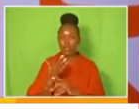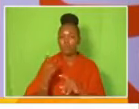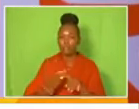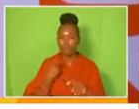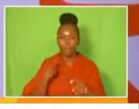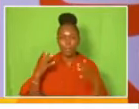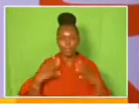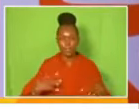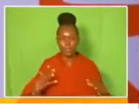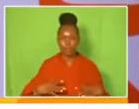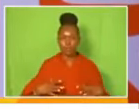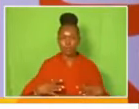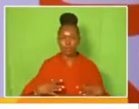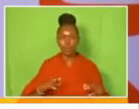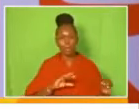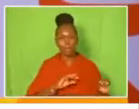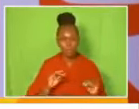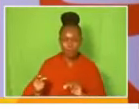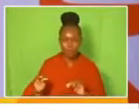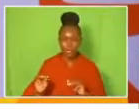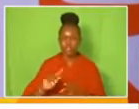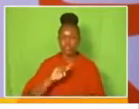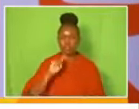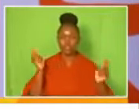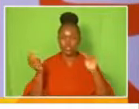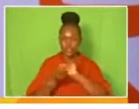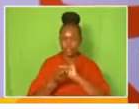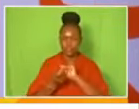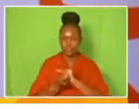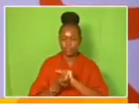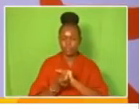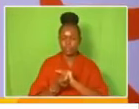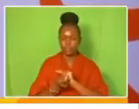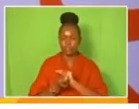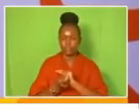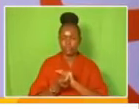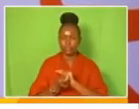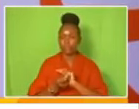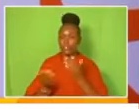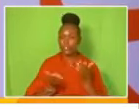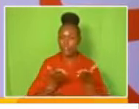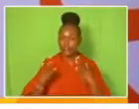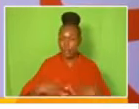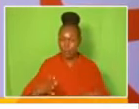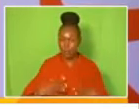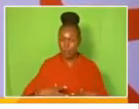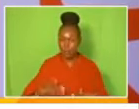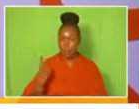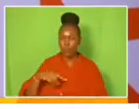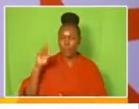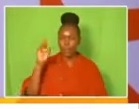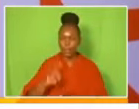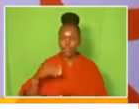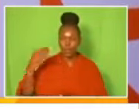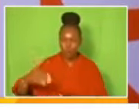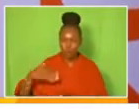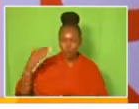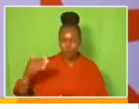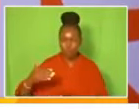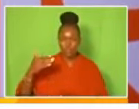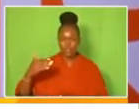to stand for and with the people. We must never ever lose sight of the fact